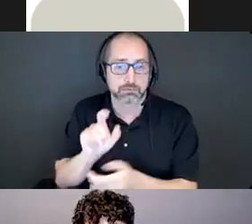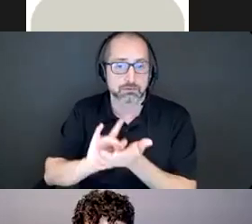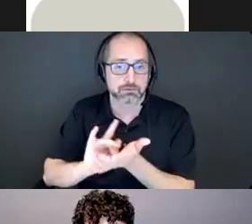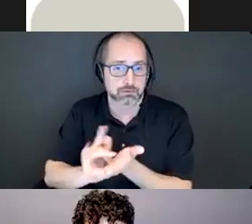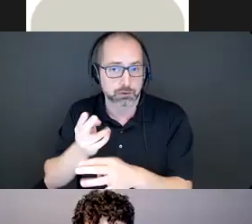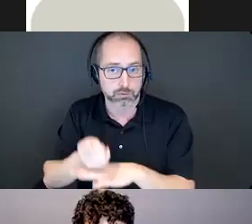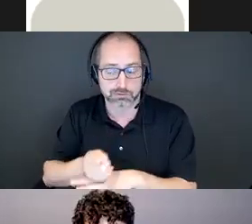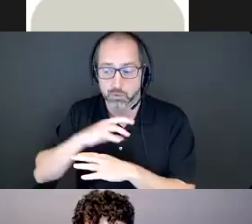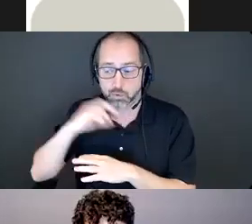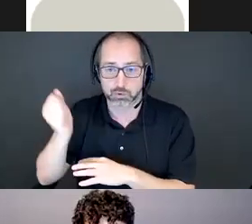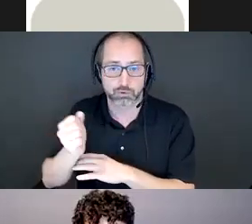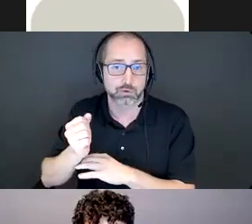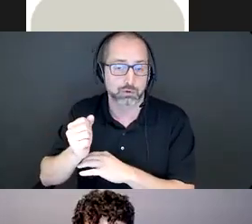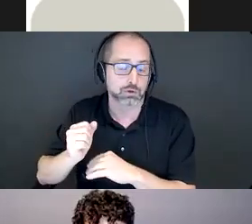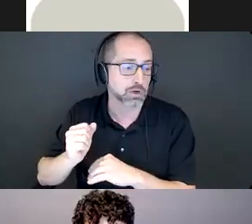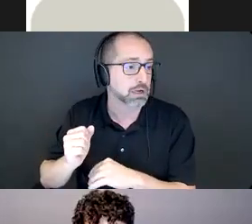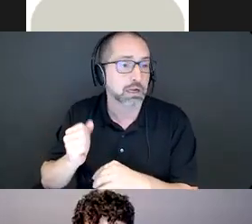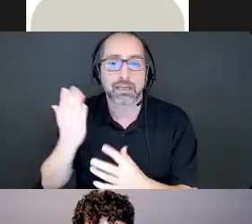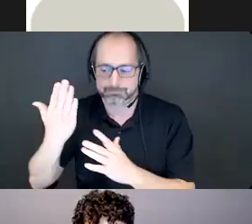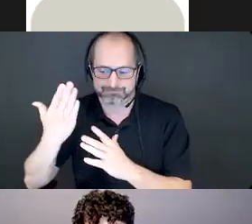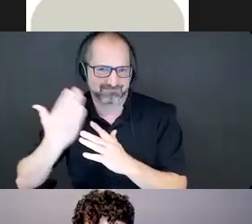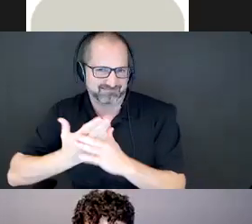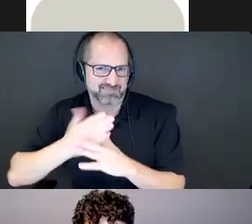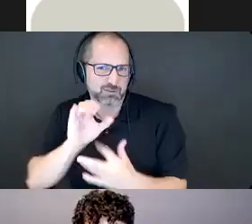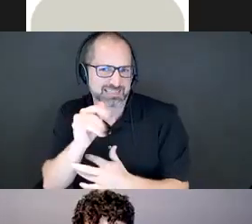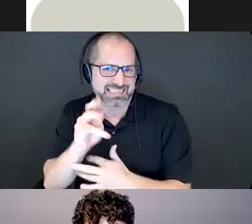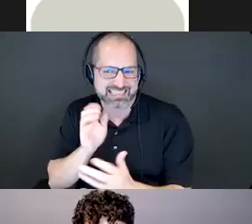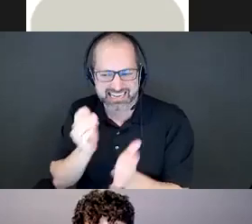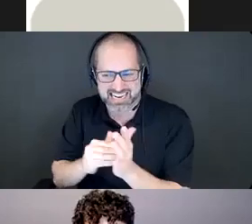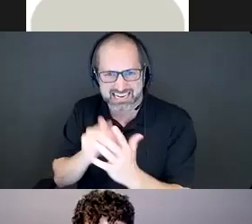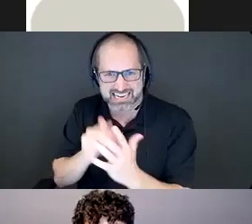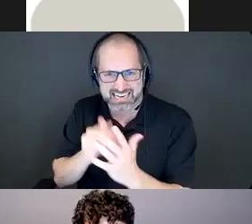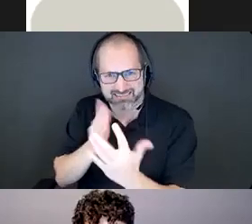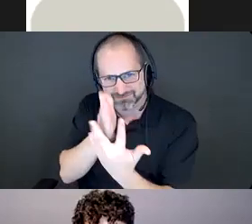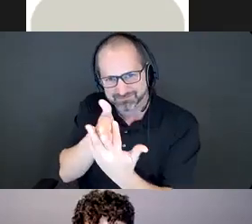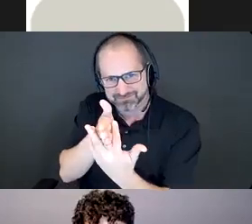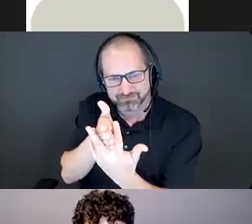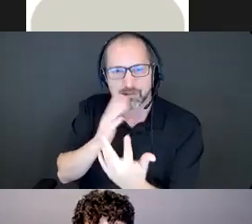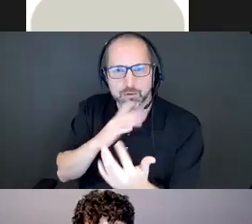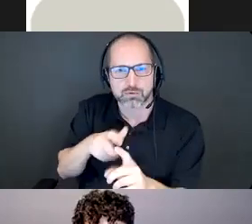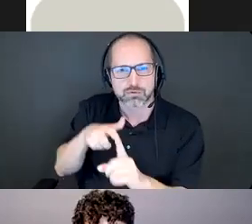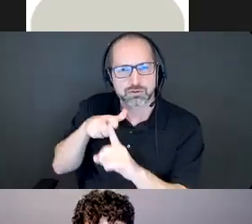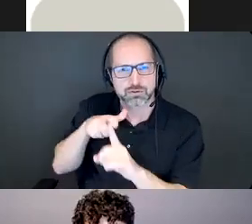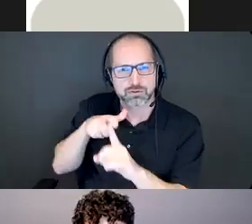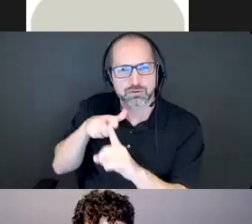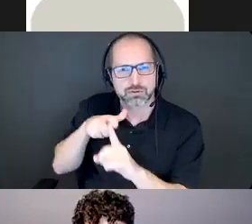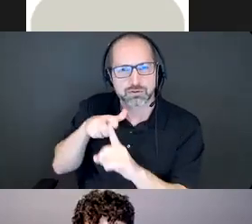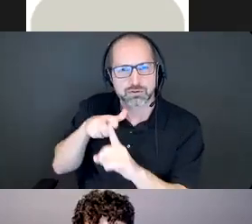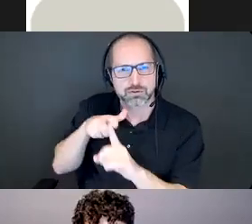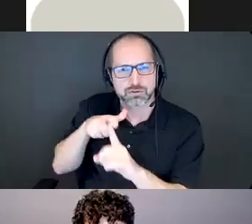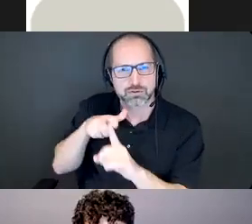17%. Marilyn, sorry, it's just Christine again. I just want to check with Dean. Dean, how's the pace